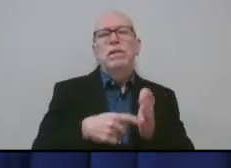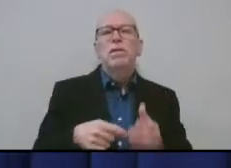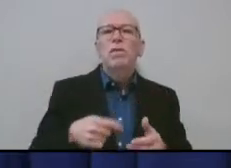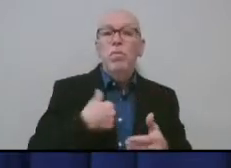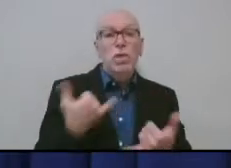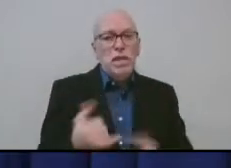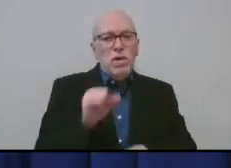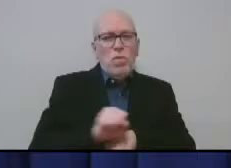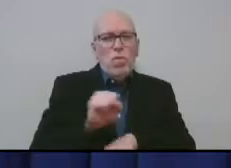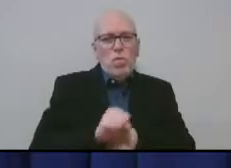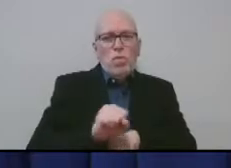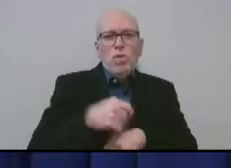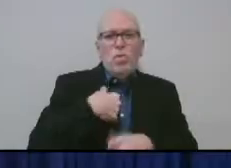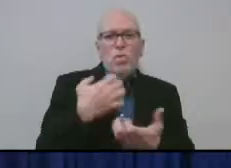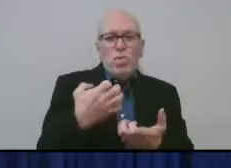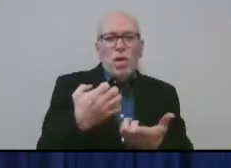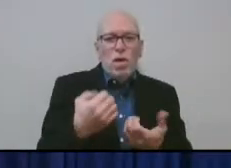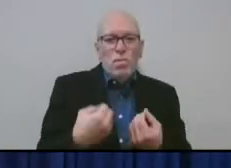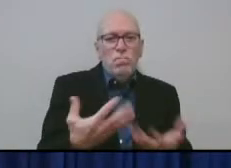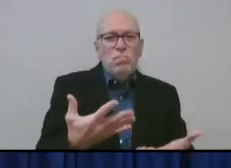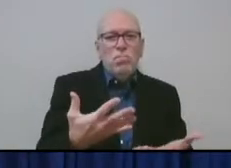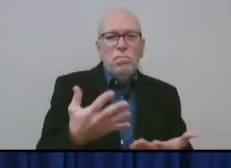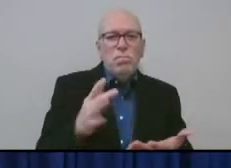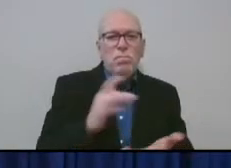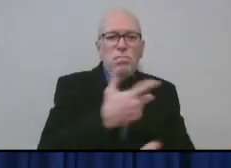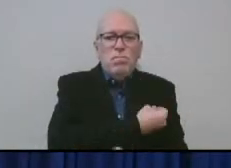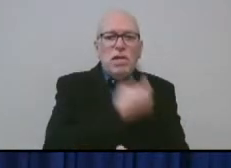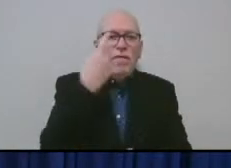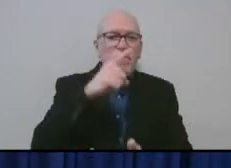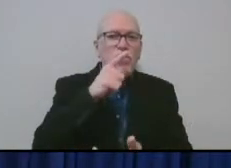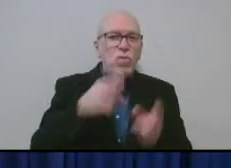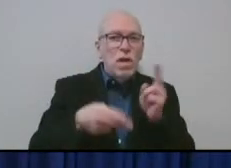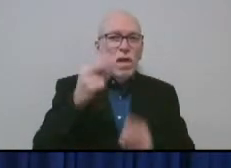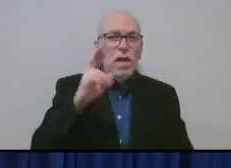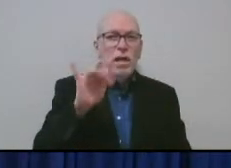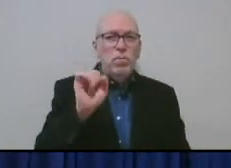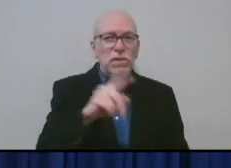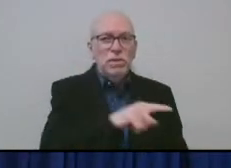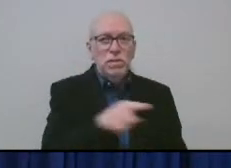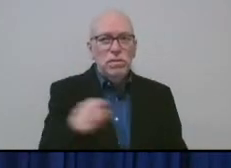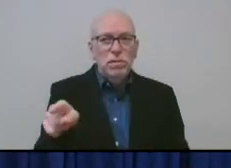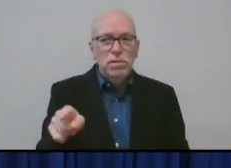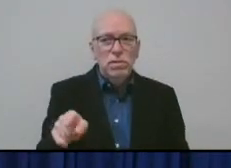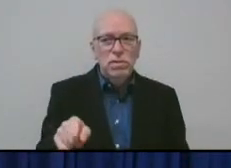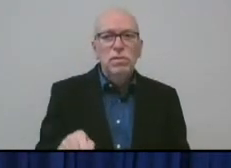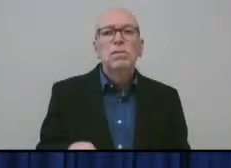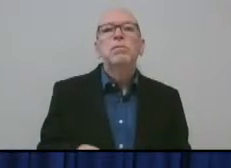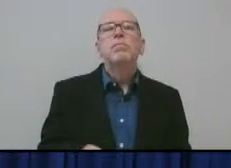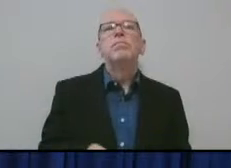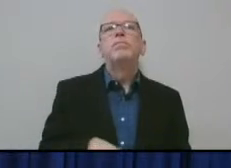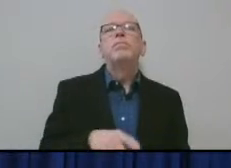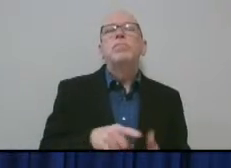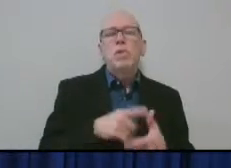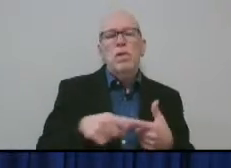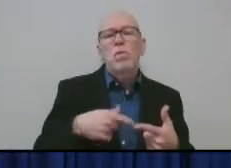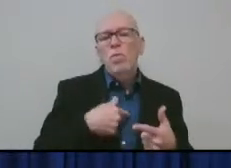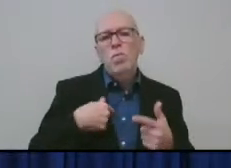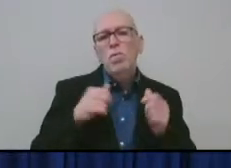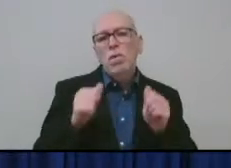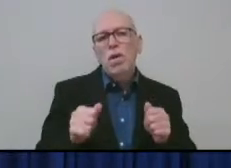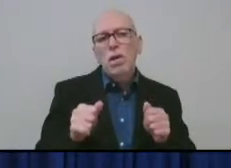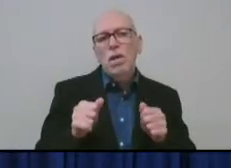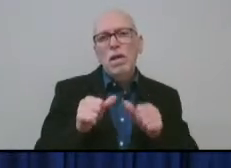getting to those most at risk, and we will be able to keep up with the